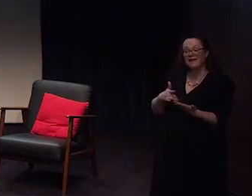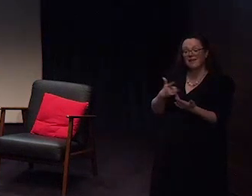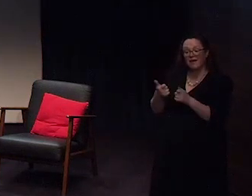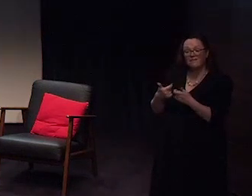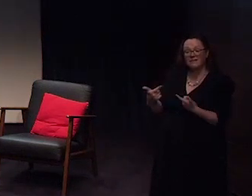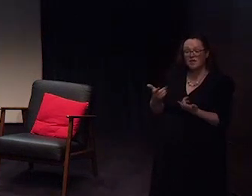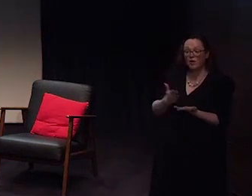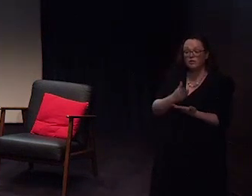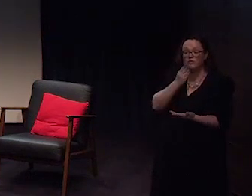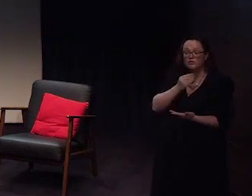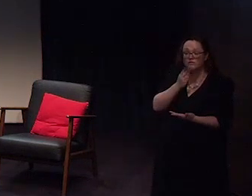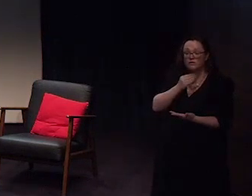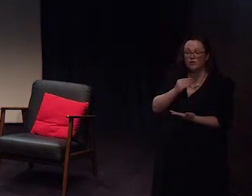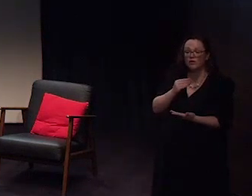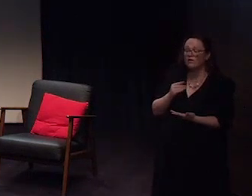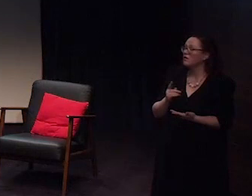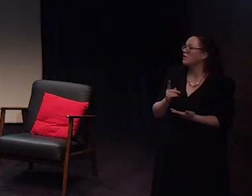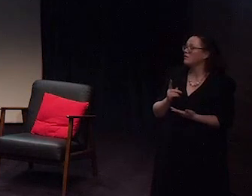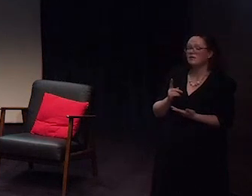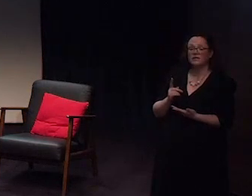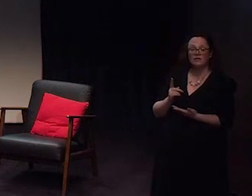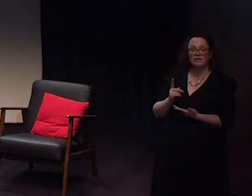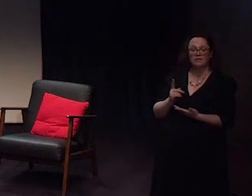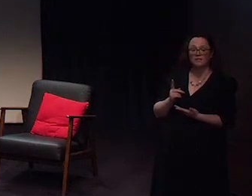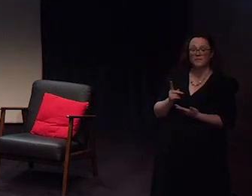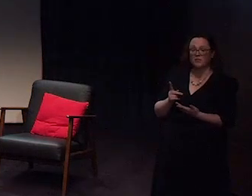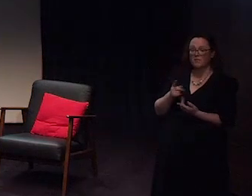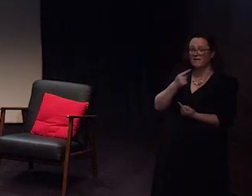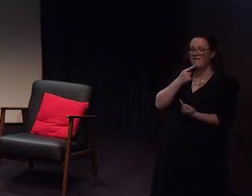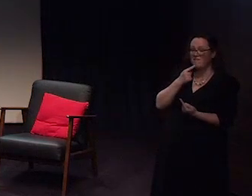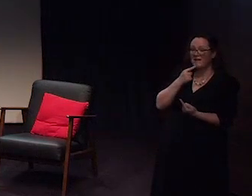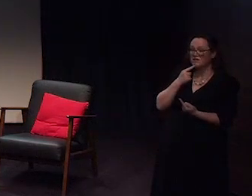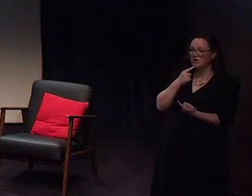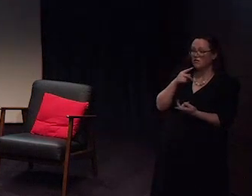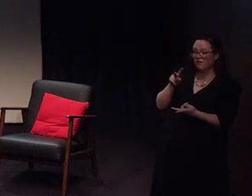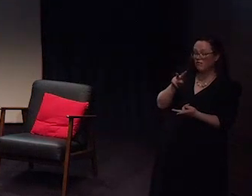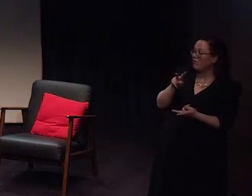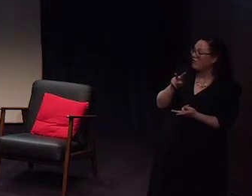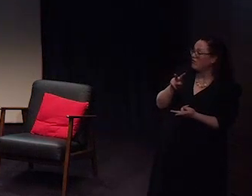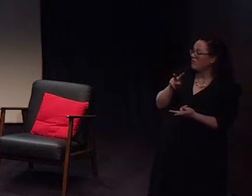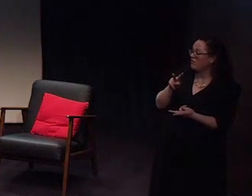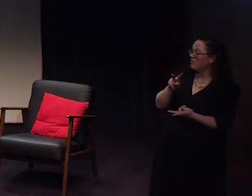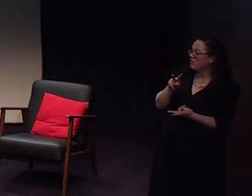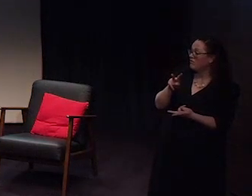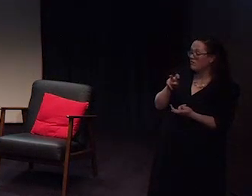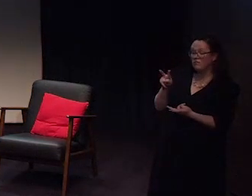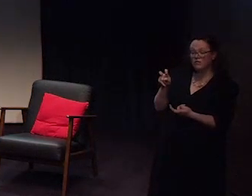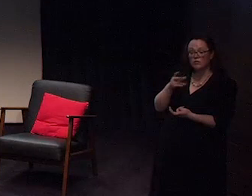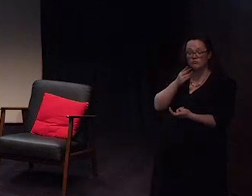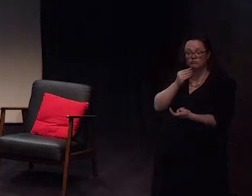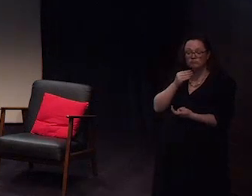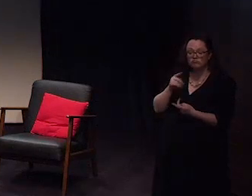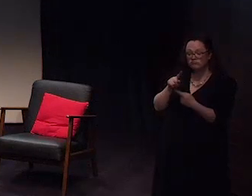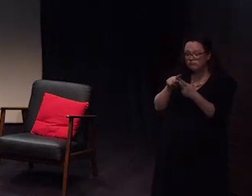the evaluation of a situation, especially if it's complex. In mountainous areas, for example, it can be used to